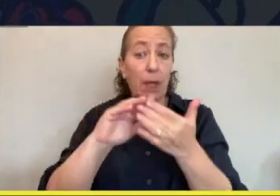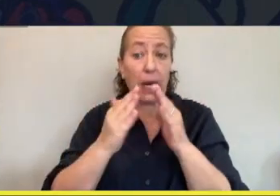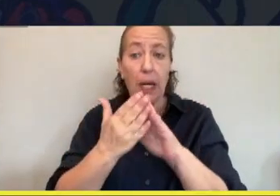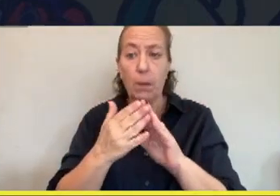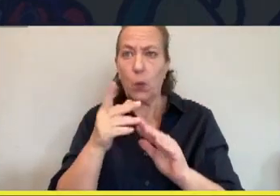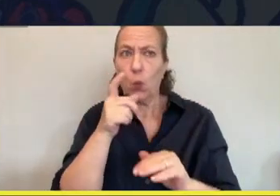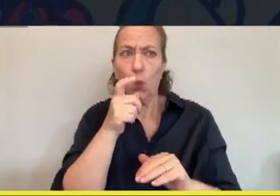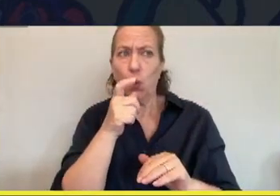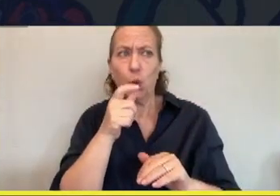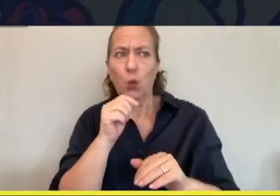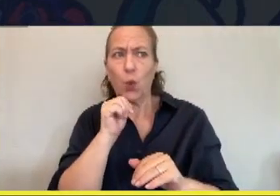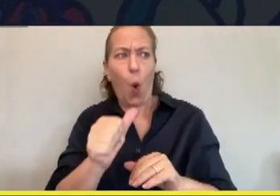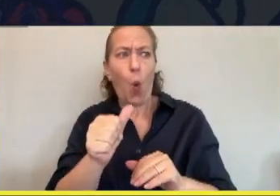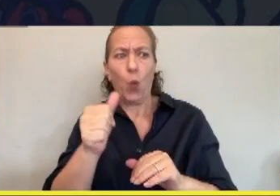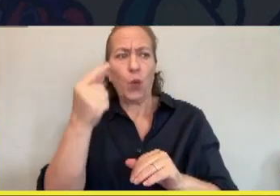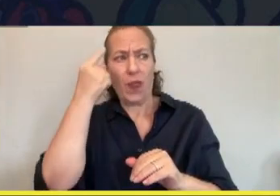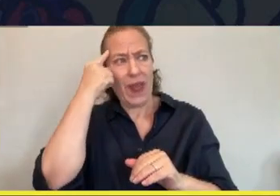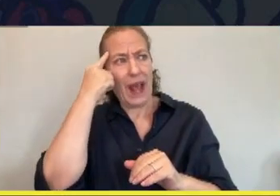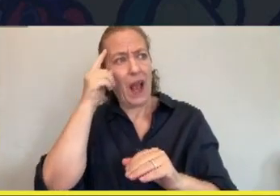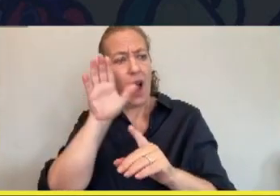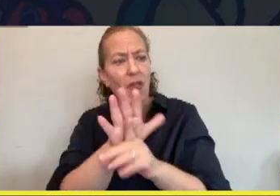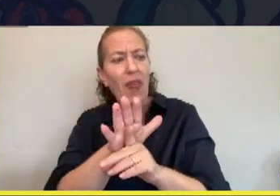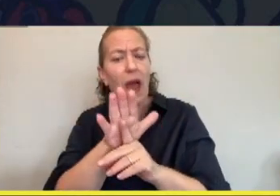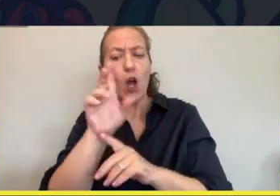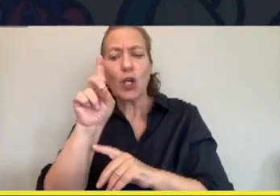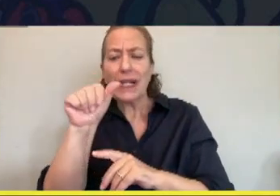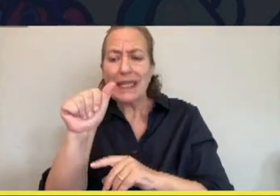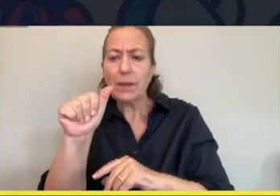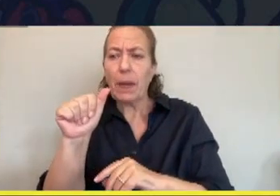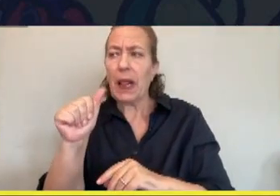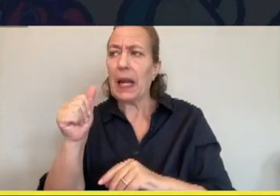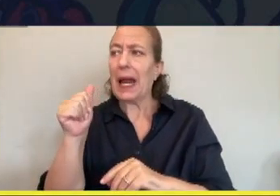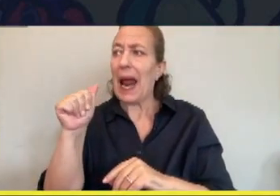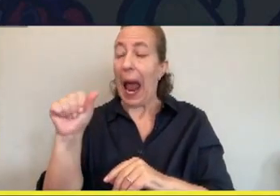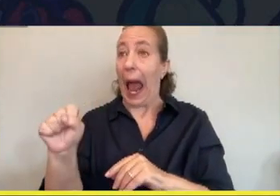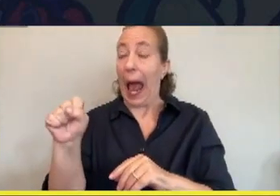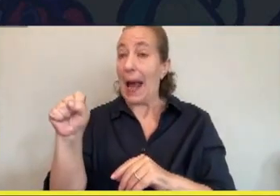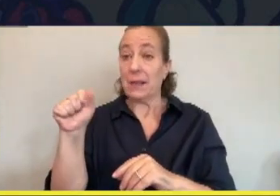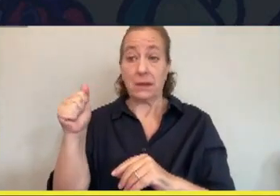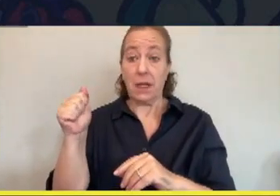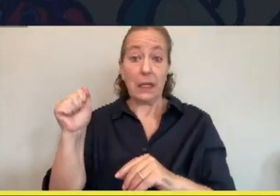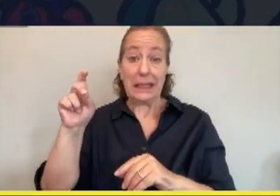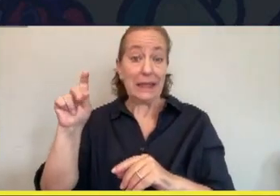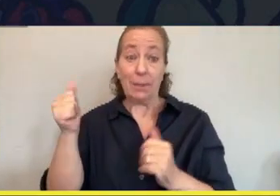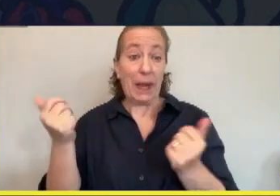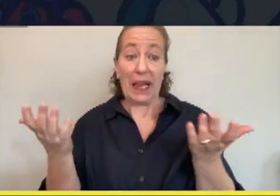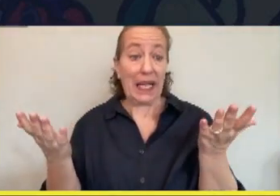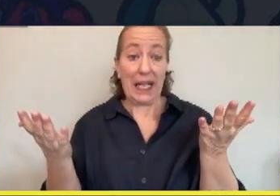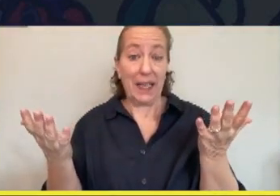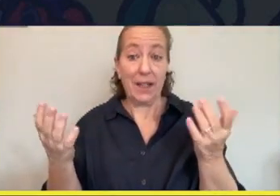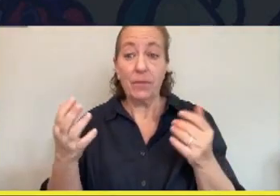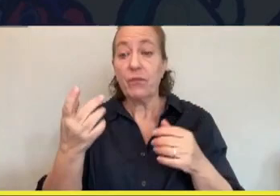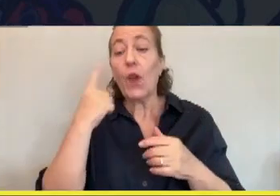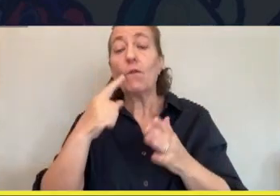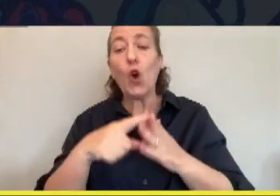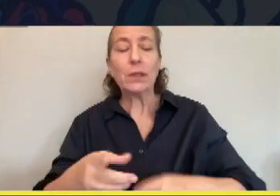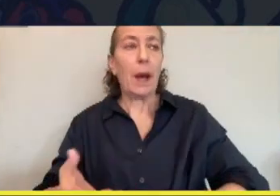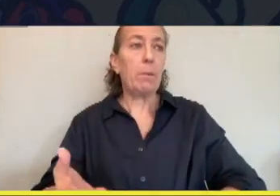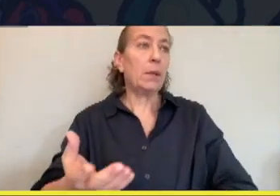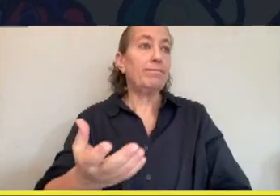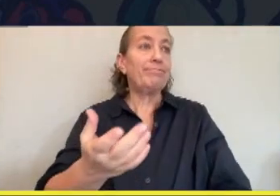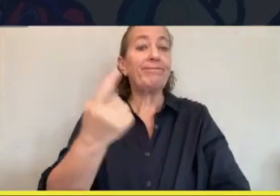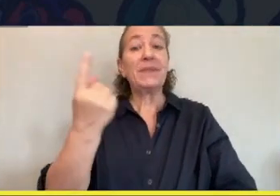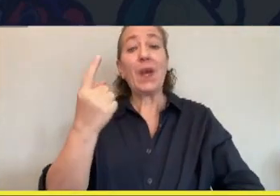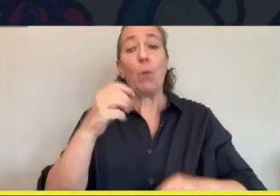their disability or condition or disease as a disability. So for example, an individual with Crohn's disease